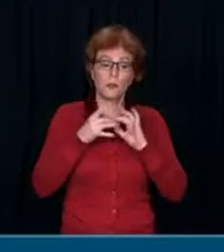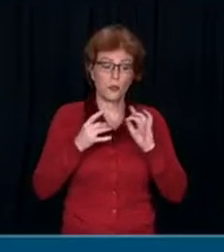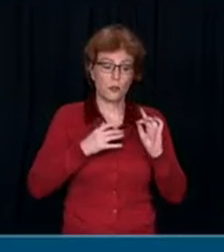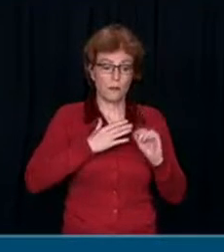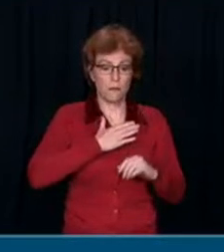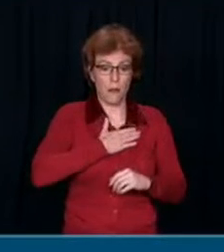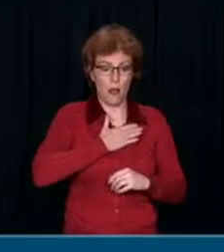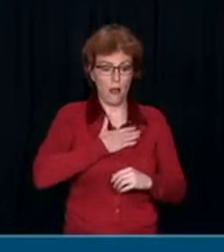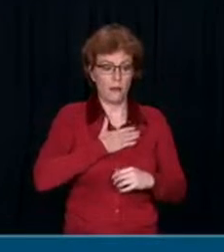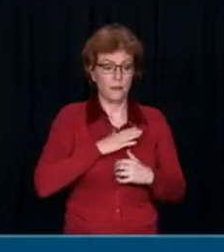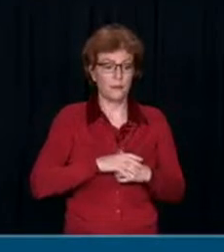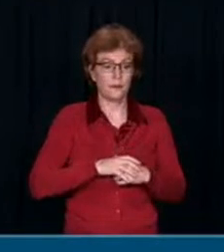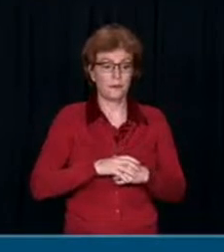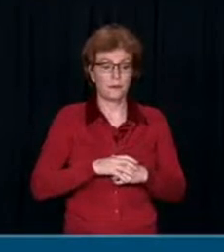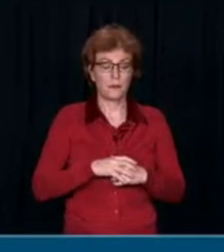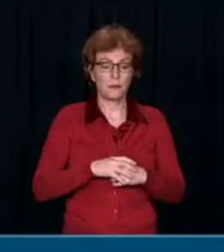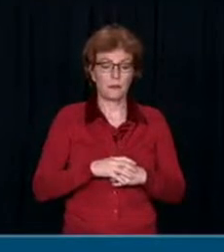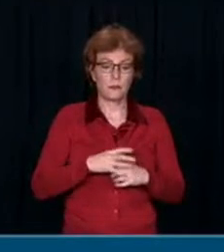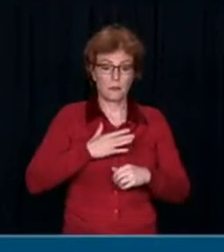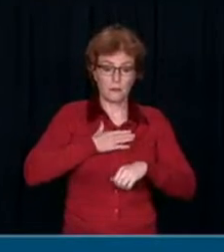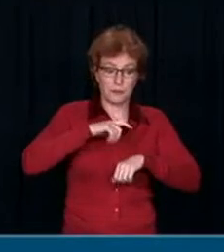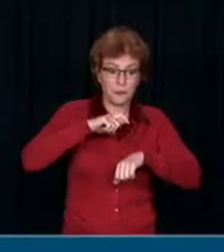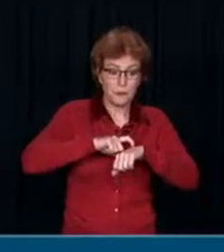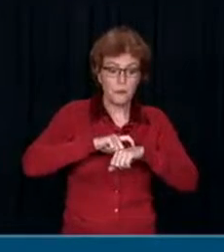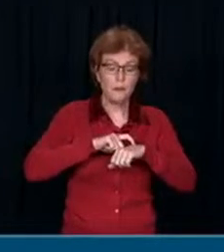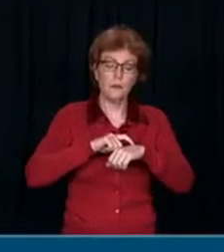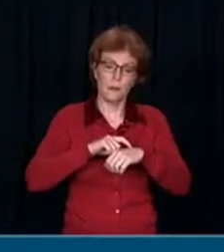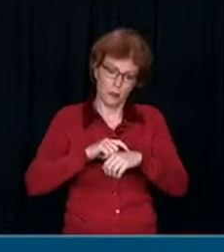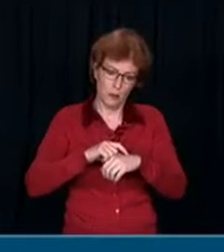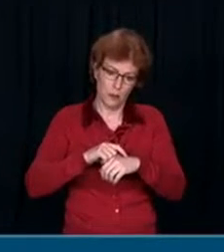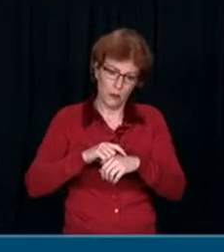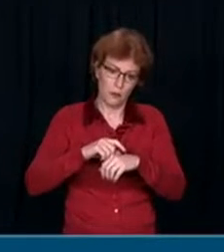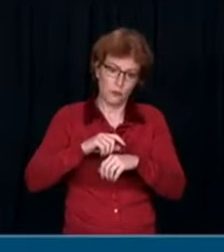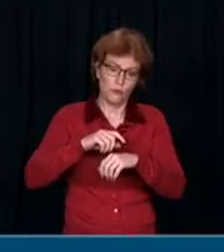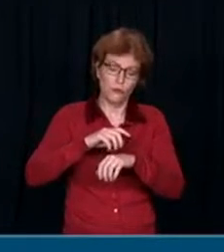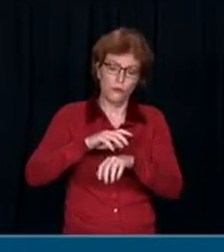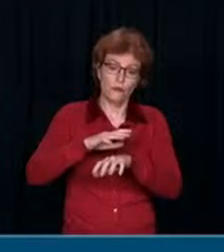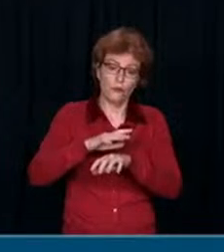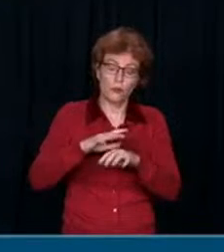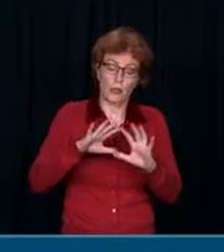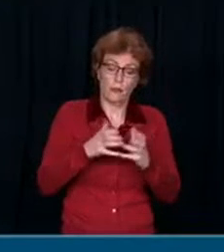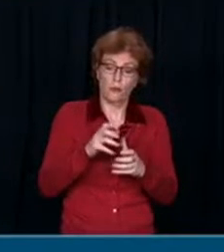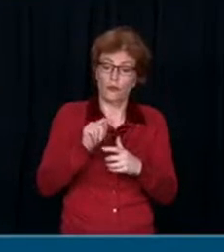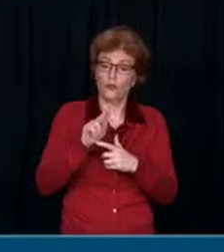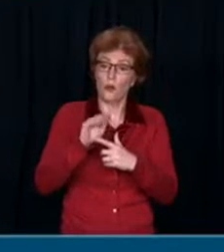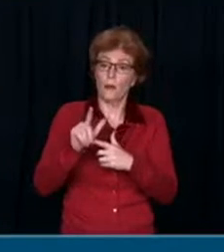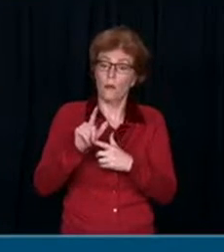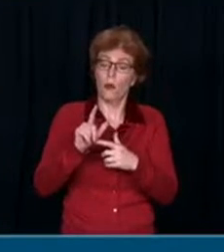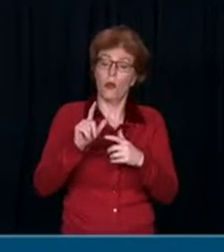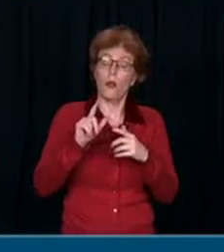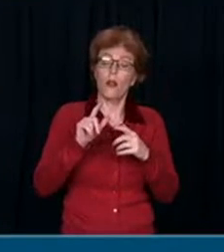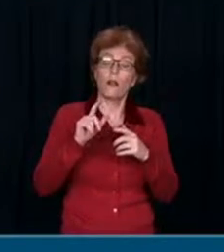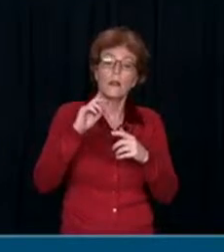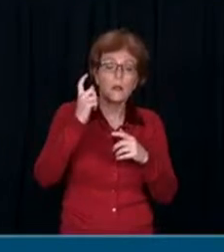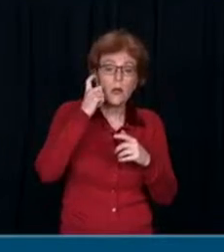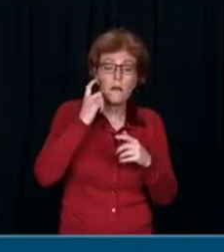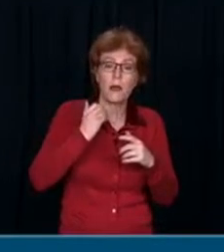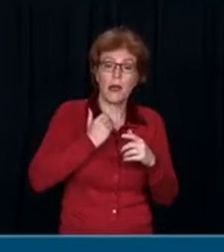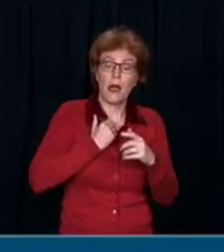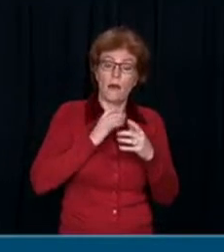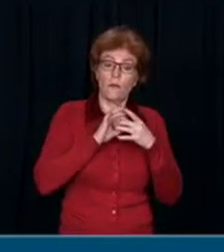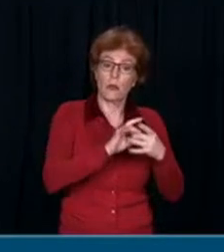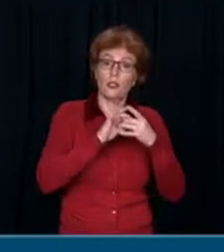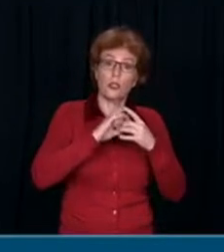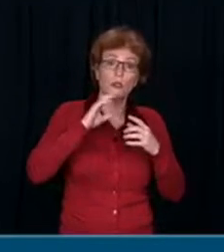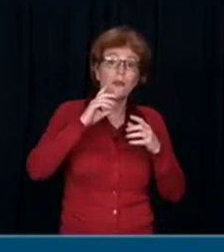my time in tribal government, you know, we have a direct relationship with the